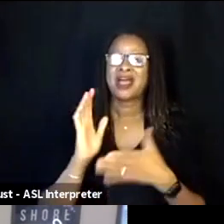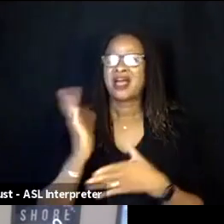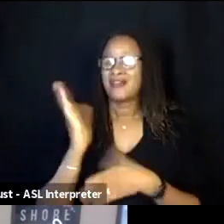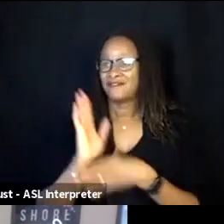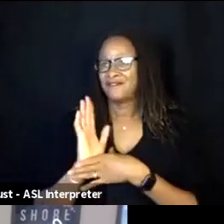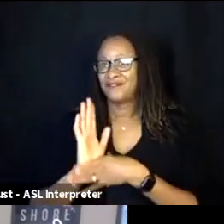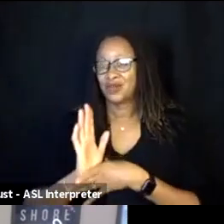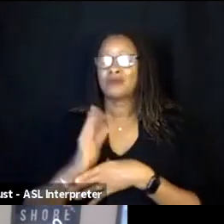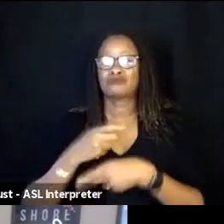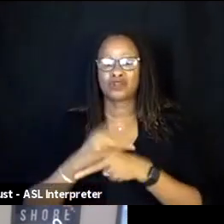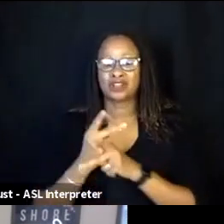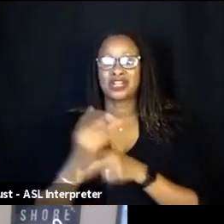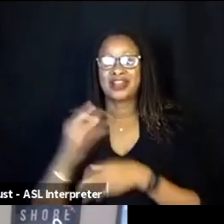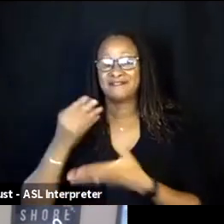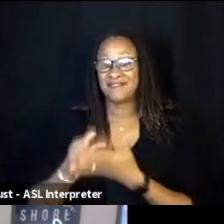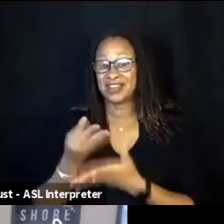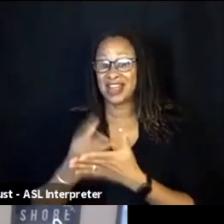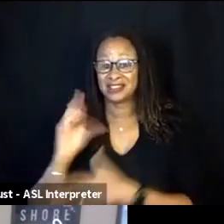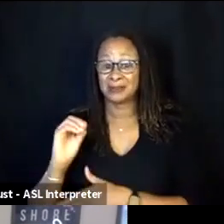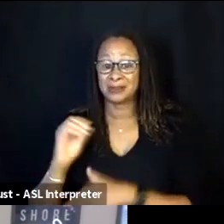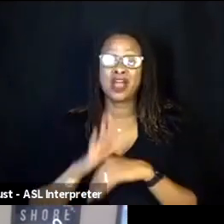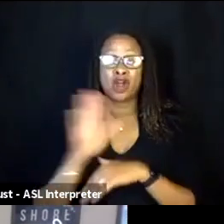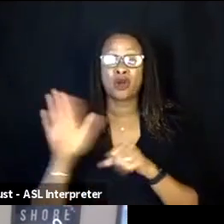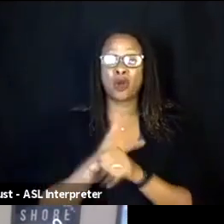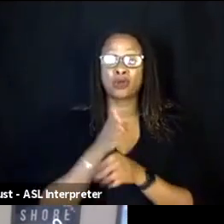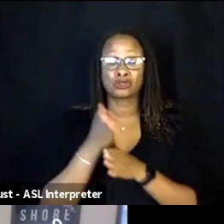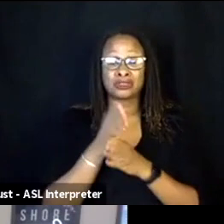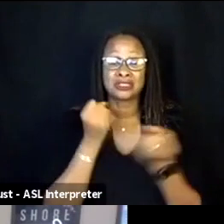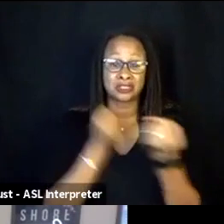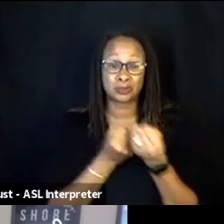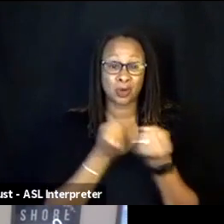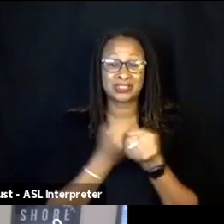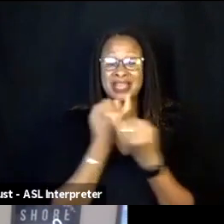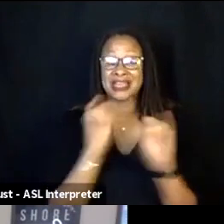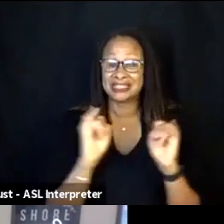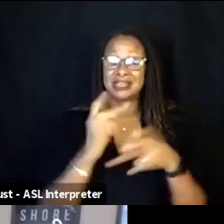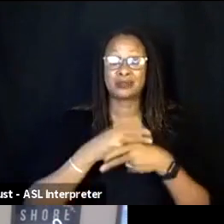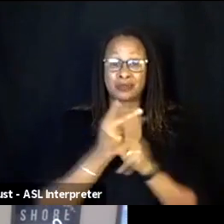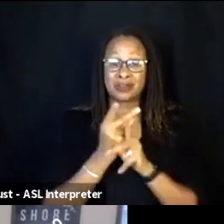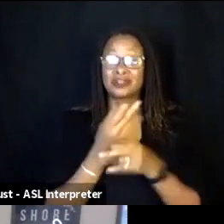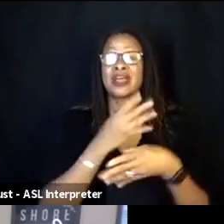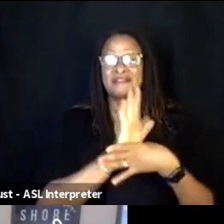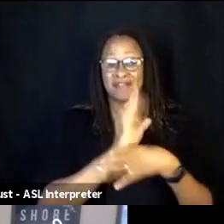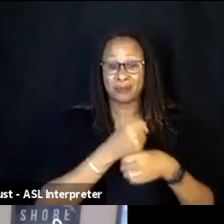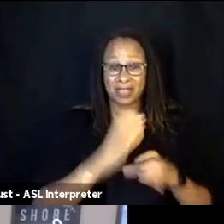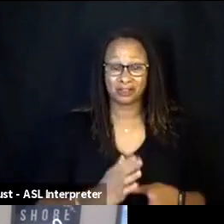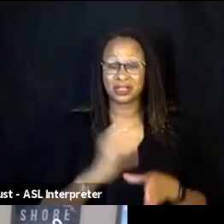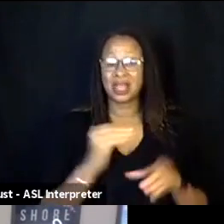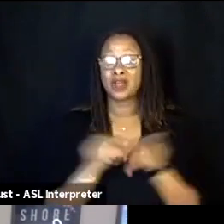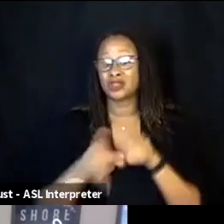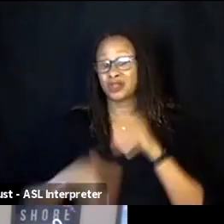company. Christine has dedicated her entire career to supporting independent production filmmakers. And in addition to working